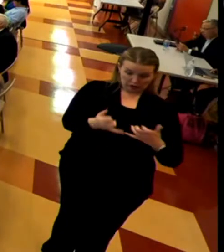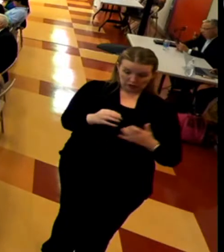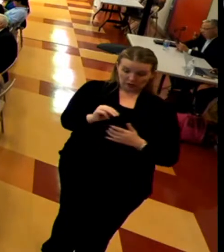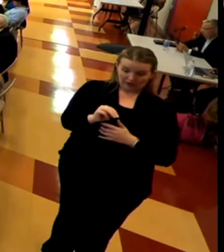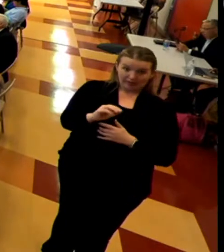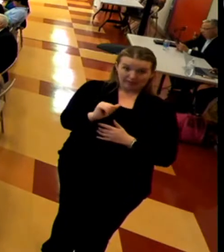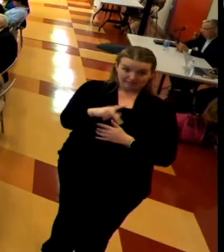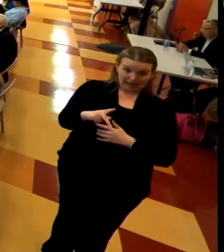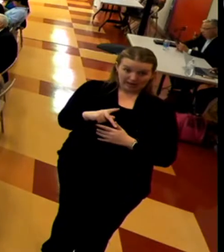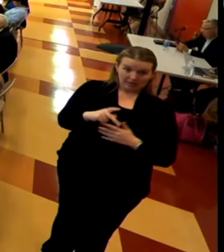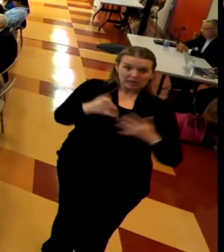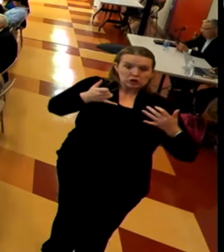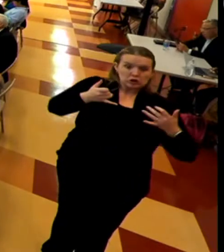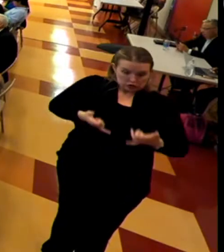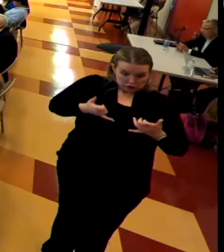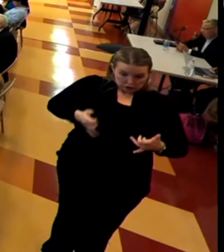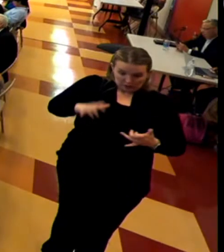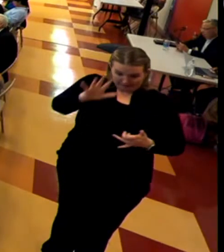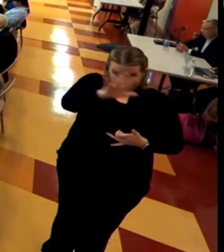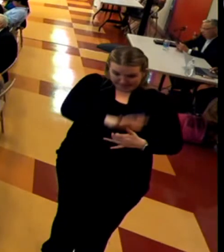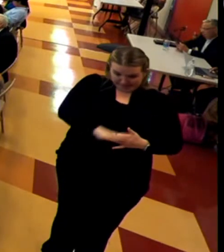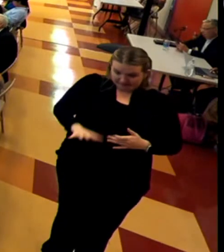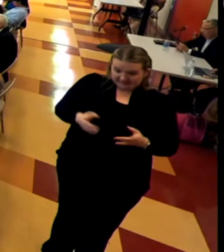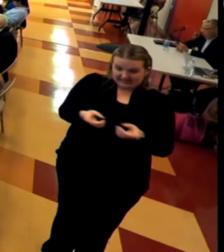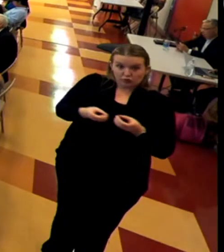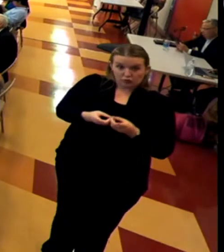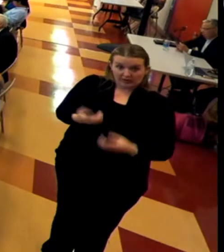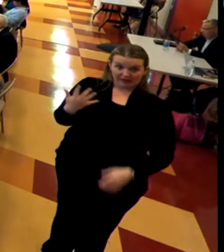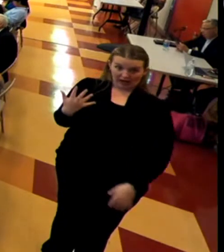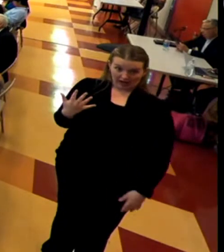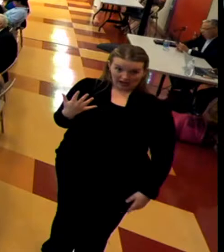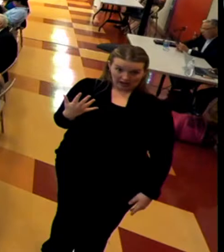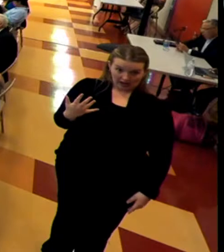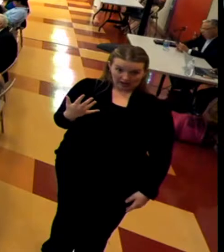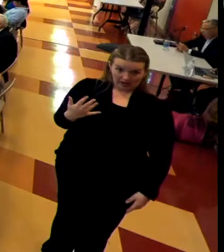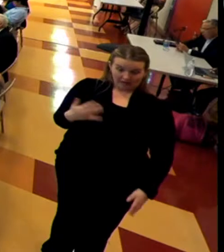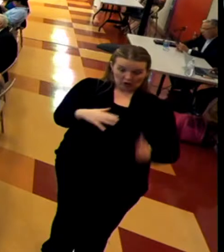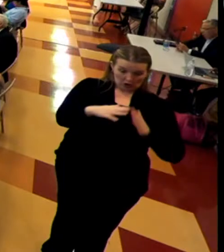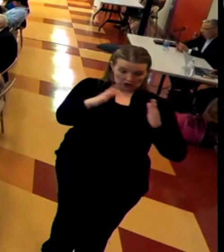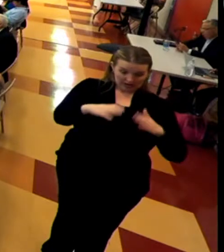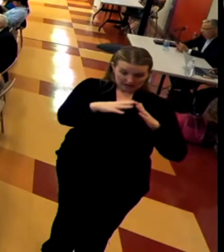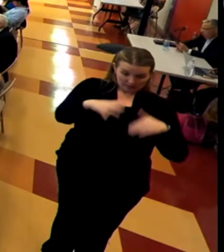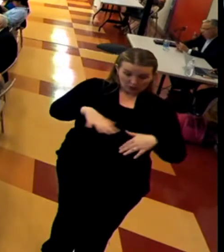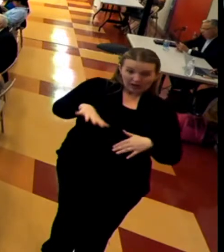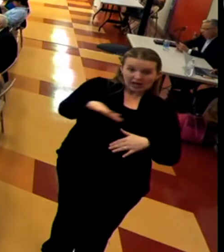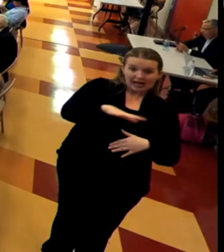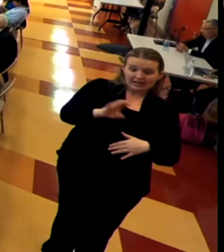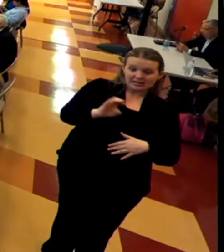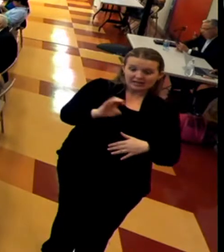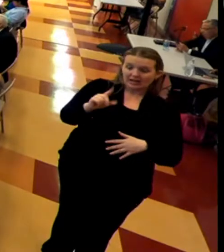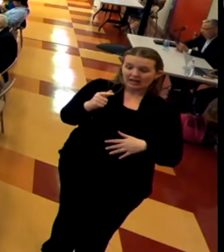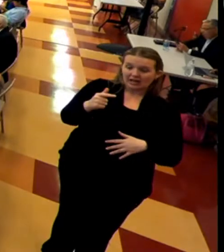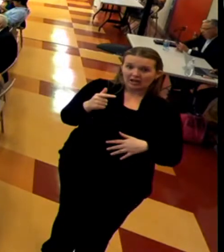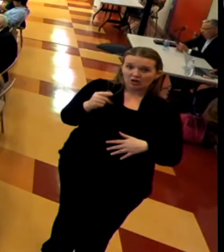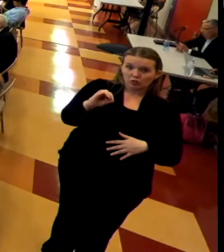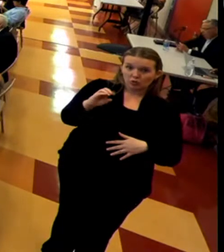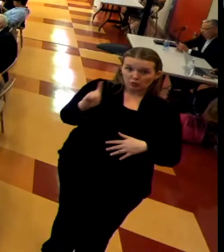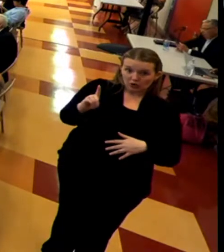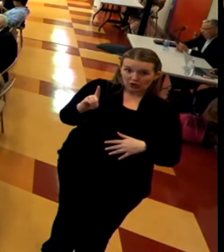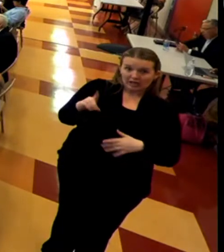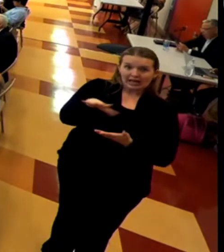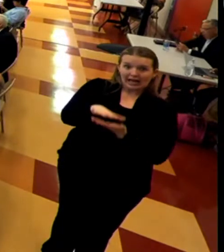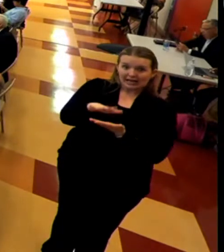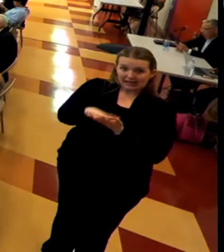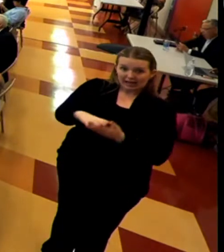be is currently in District 5. Our neighborhood encompasses Cuellar Park and the Edgewood Academy, and a majority of voter